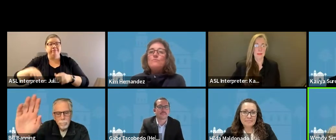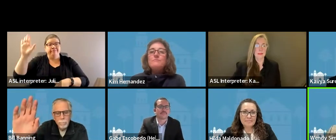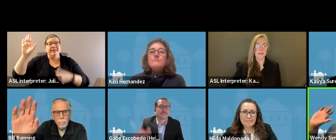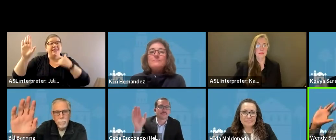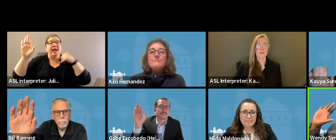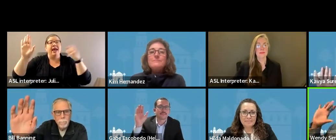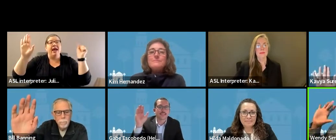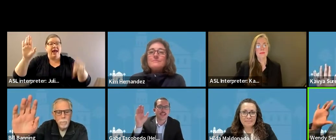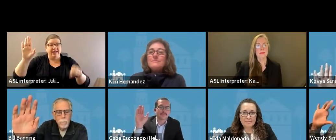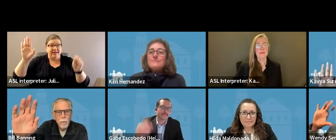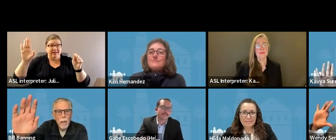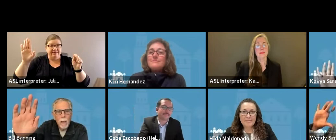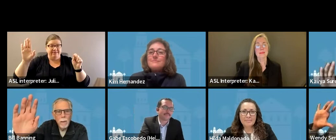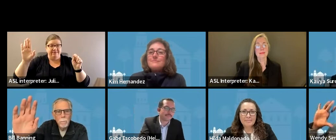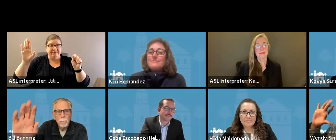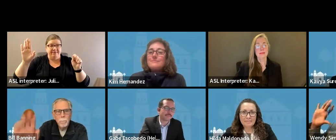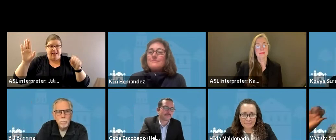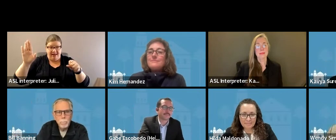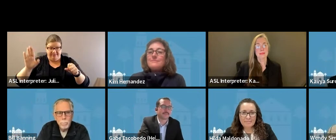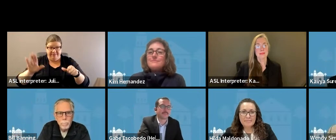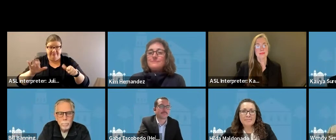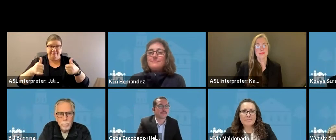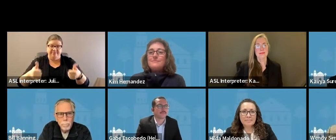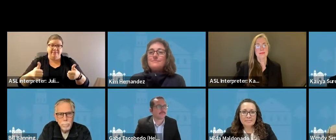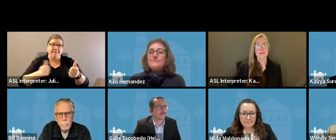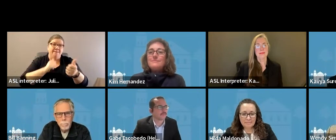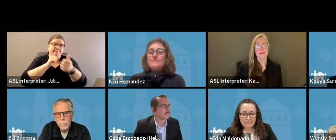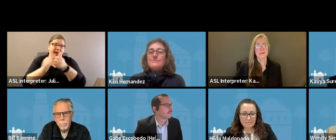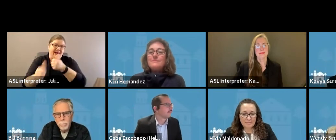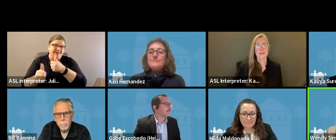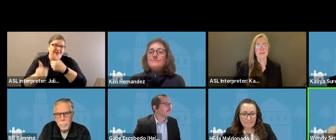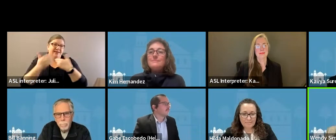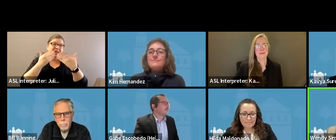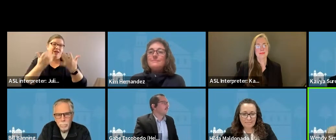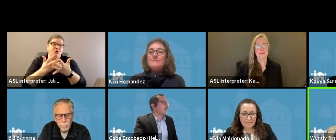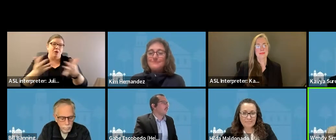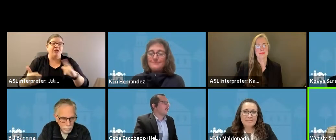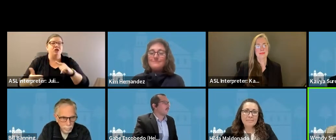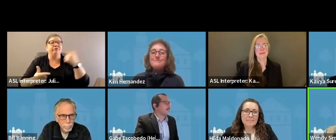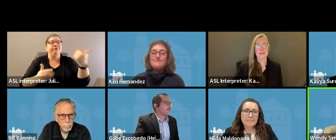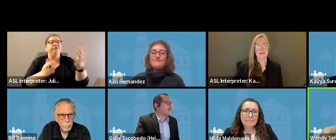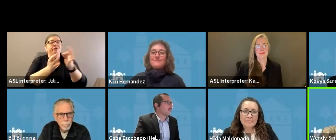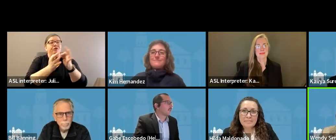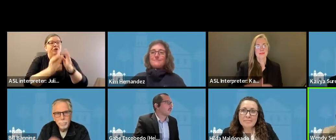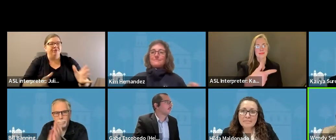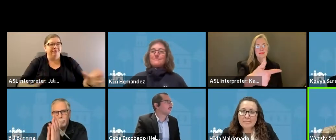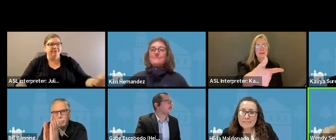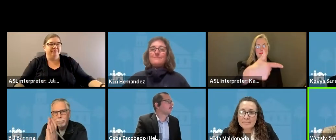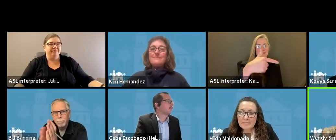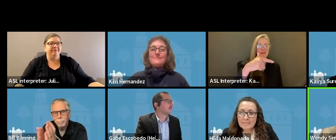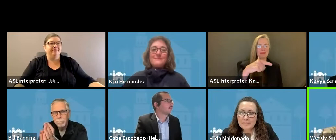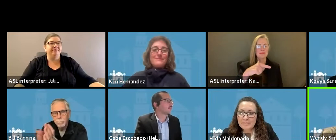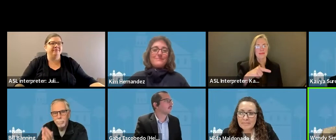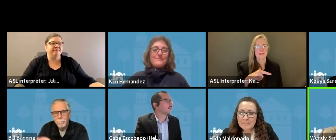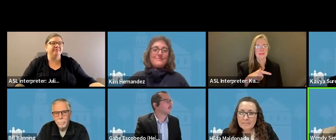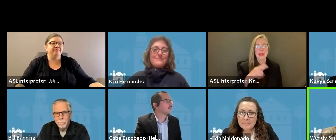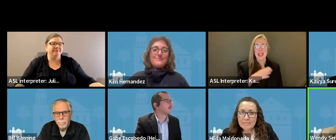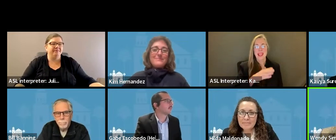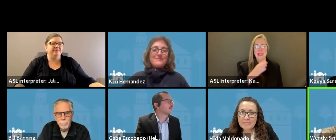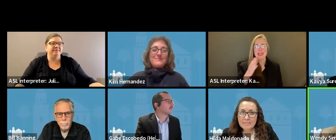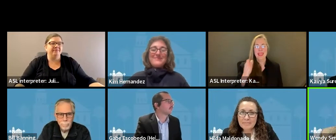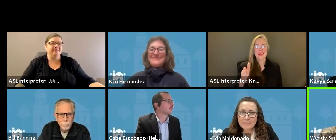aye. Aye. Aye. Okay, motion passes. Thank you so much. I think the next item is yours as well, Ms.